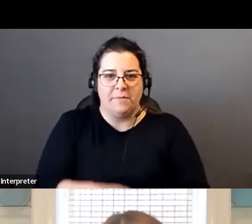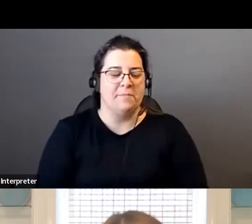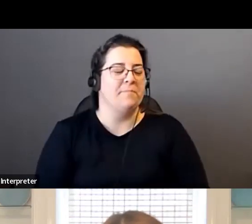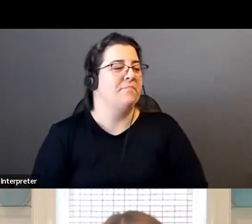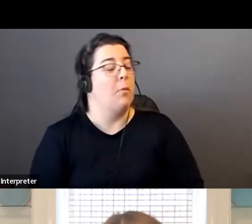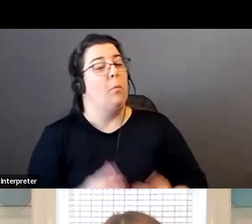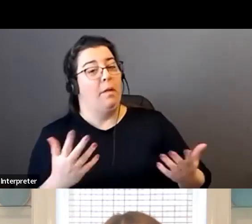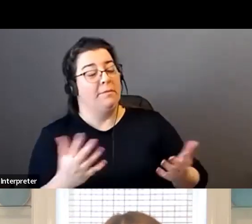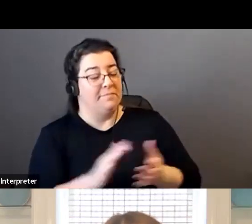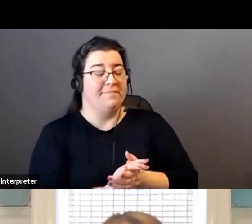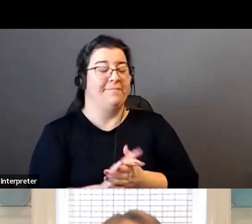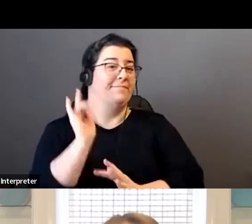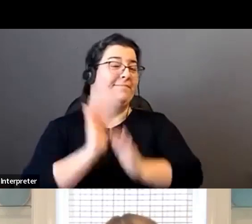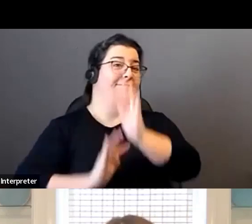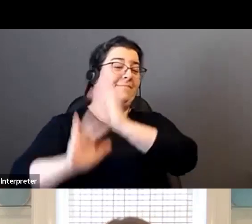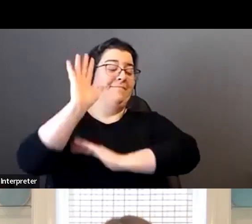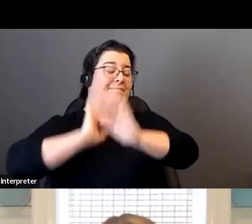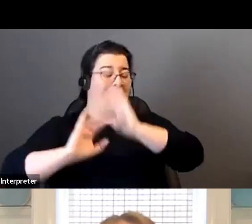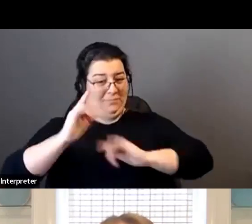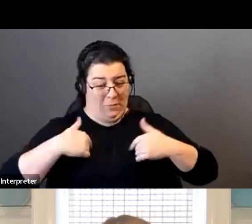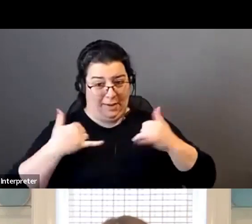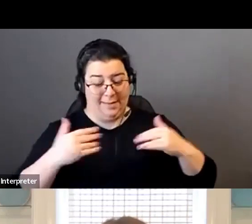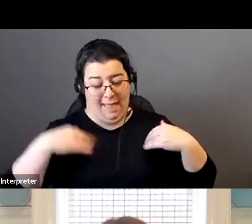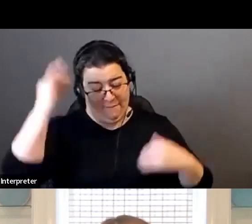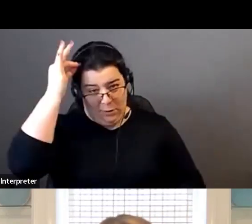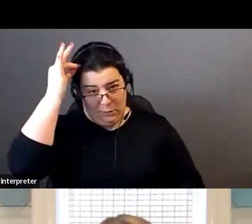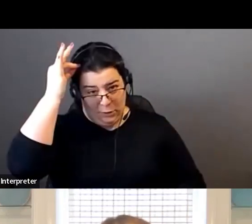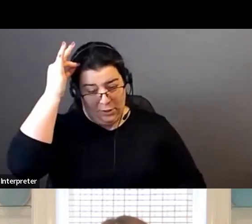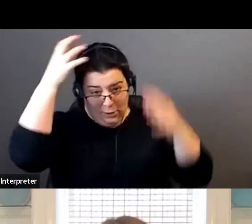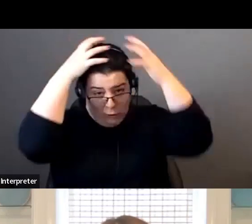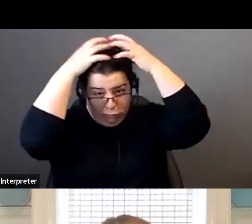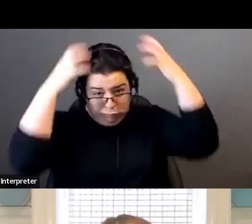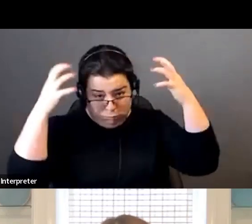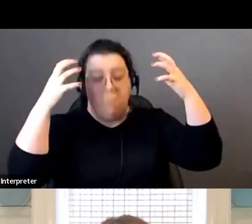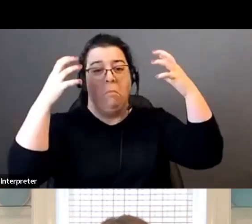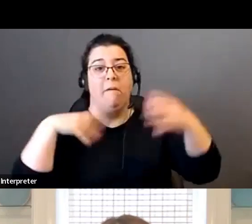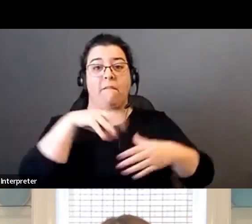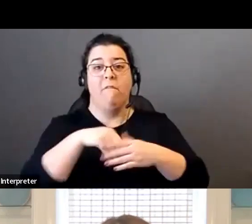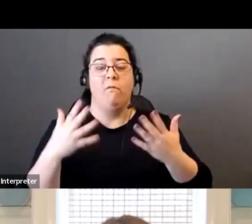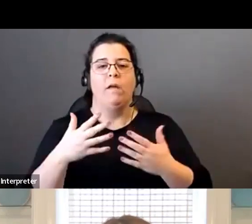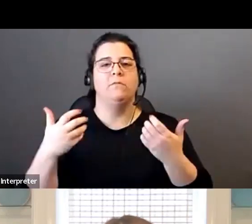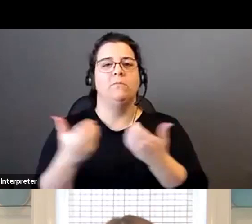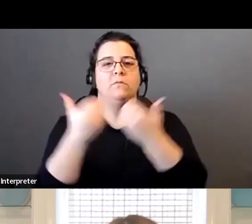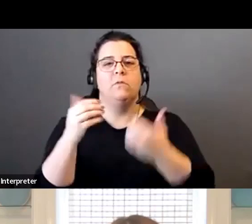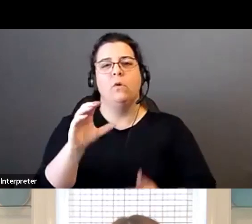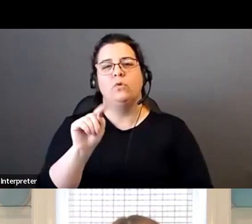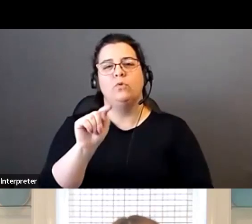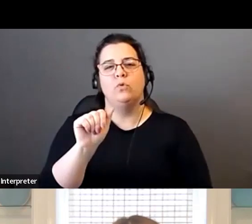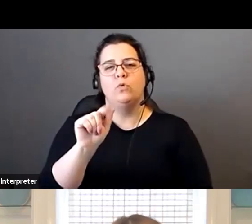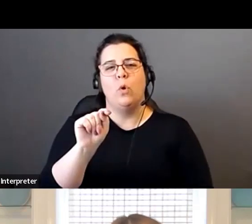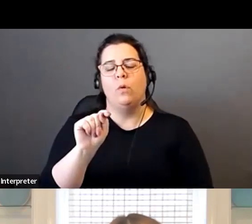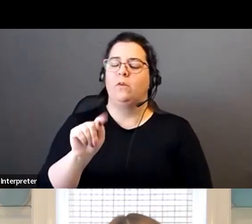hair, I did Toastmasters. And I would also suggest too, especially in the early days, listen to